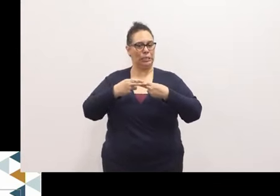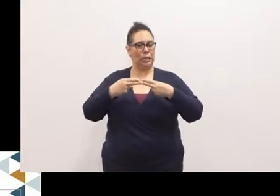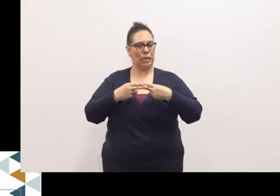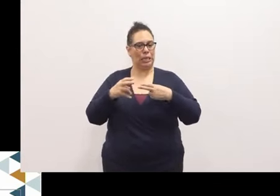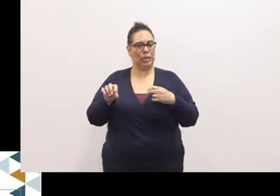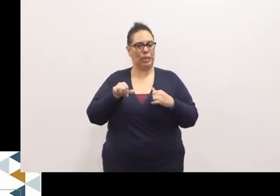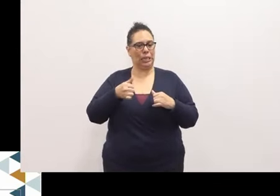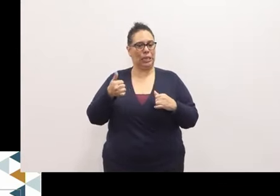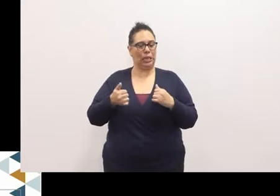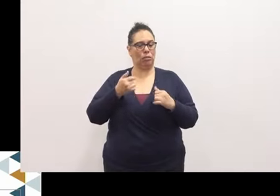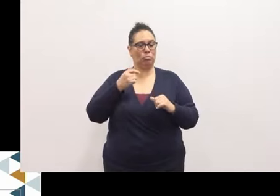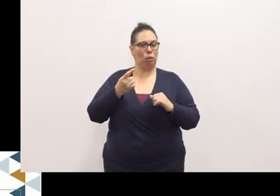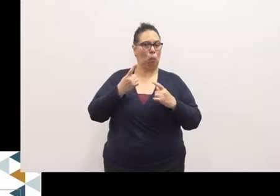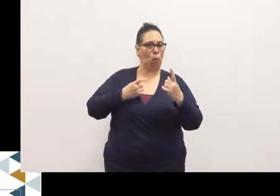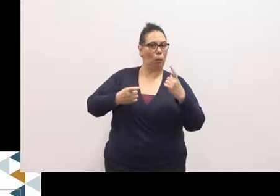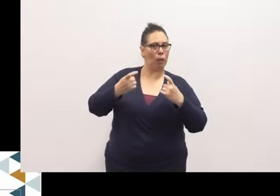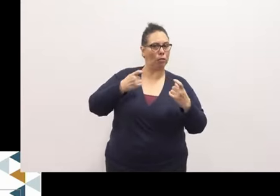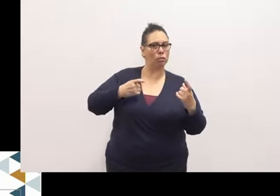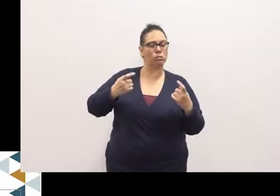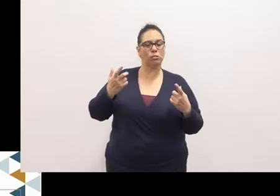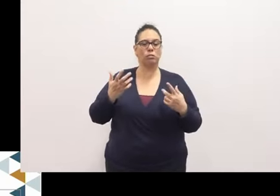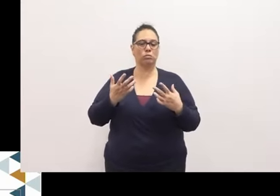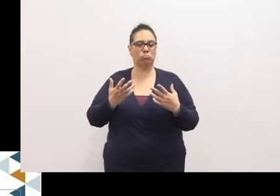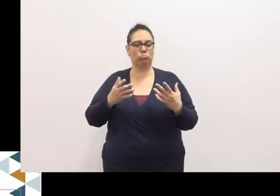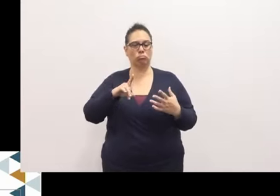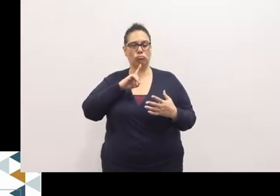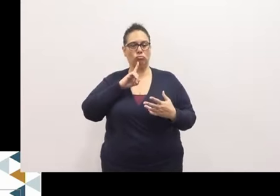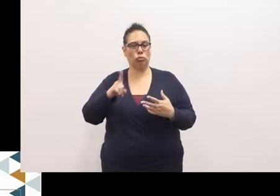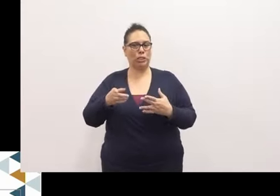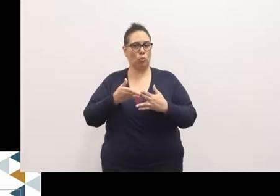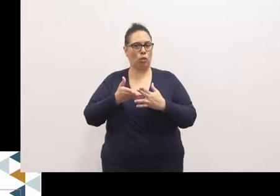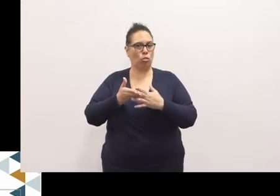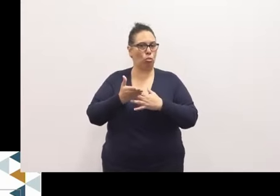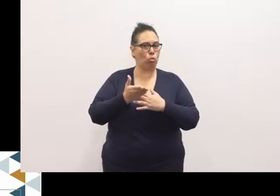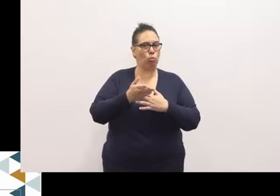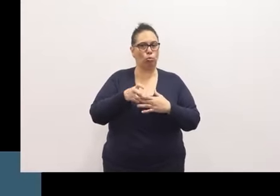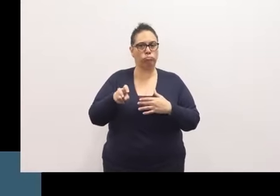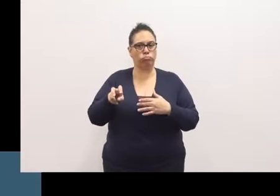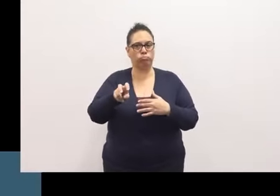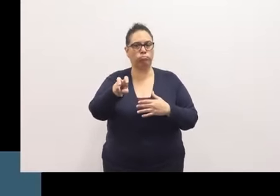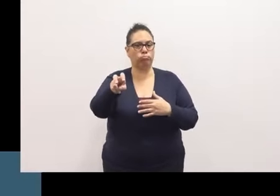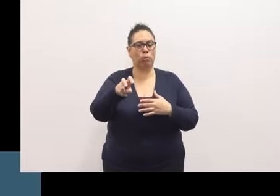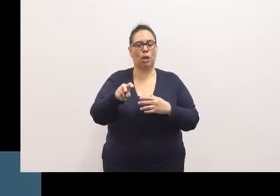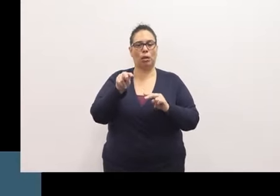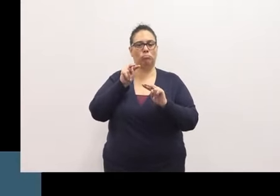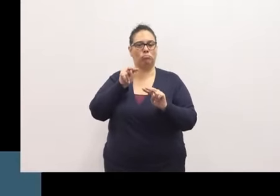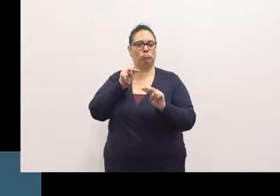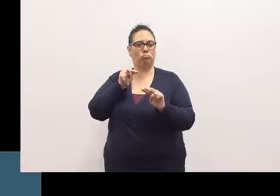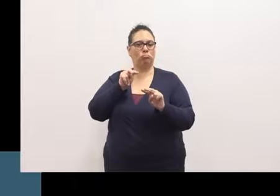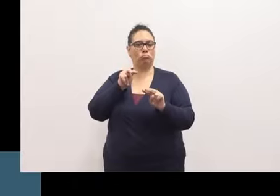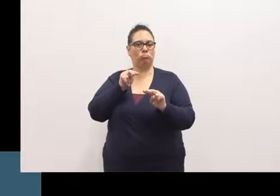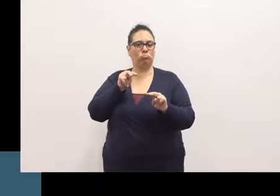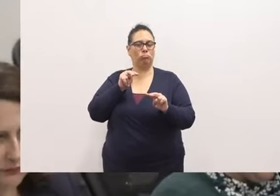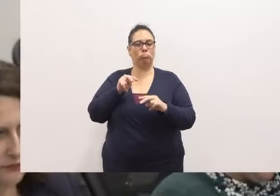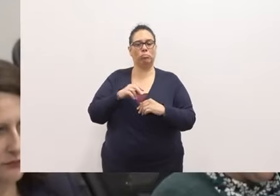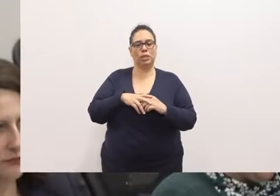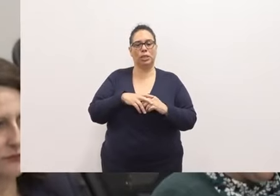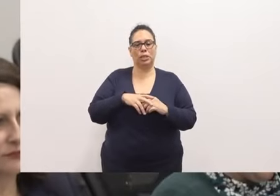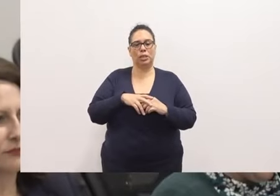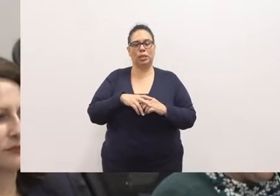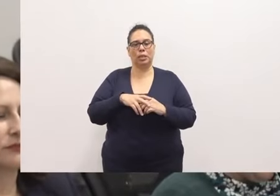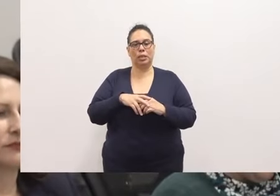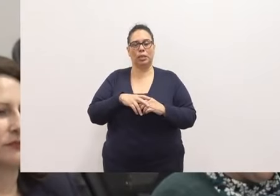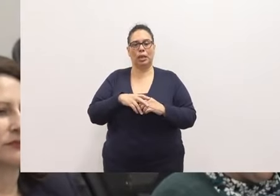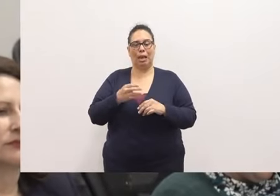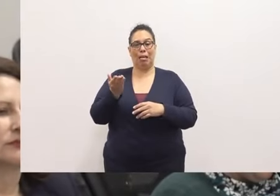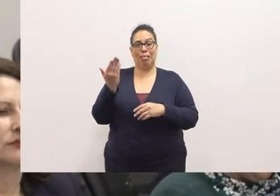additional questions. And really, we've gone through this journey of progress monitoring with our first and second goal